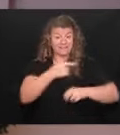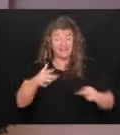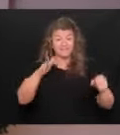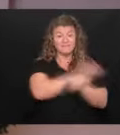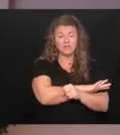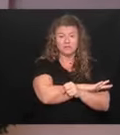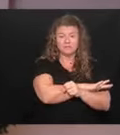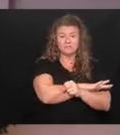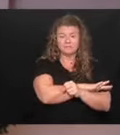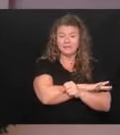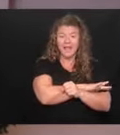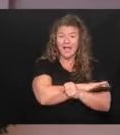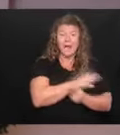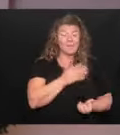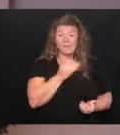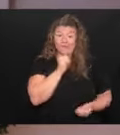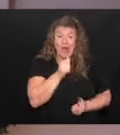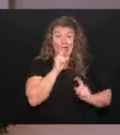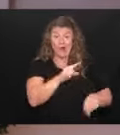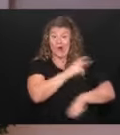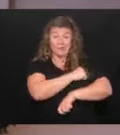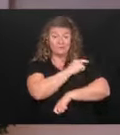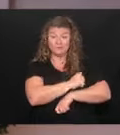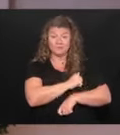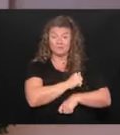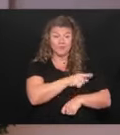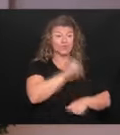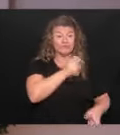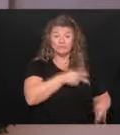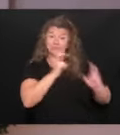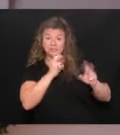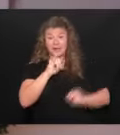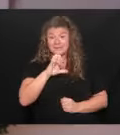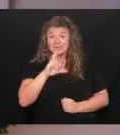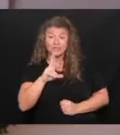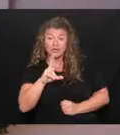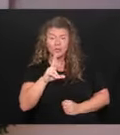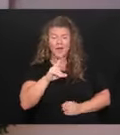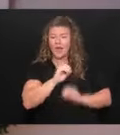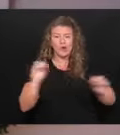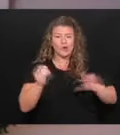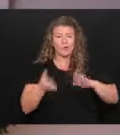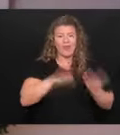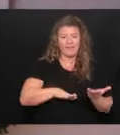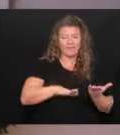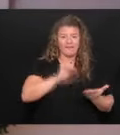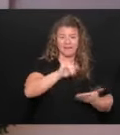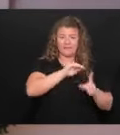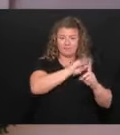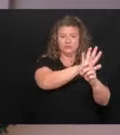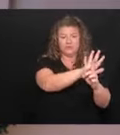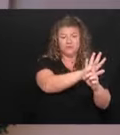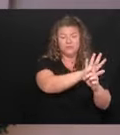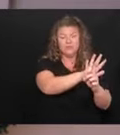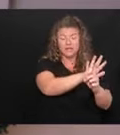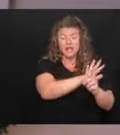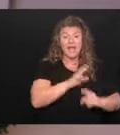the hospital, they don't go to the ICU, and they don't die of that exposure. People that are